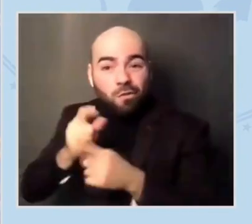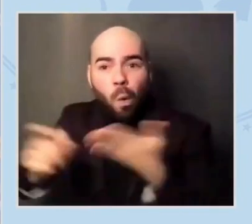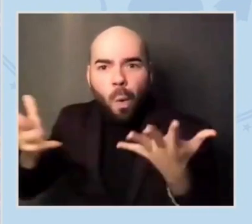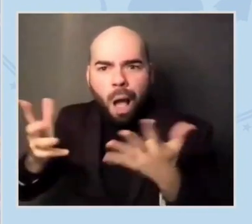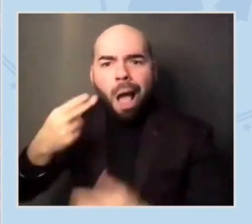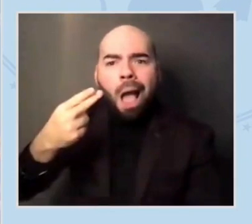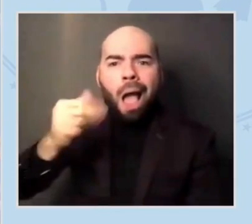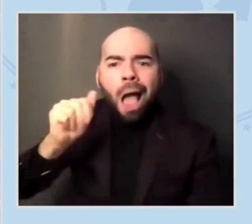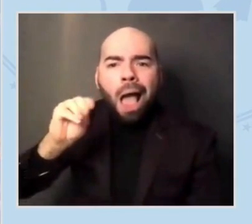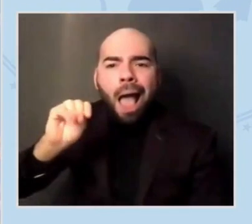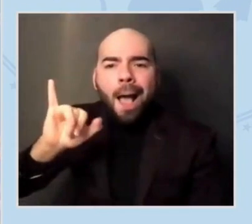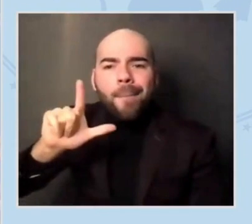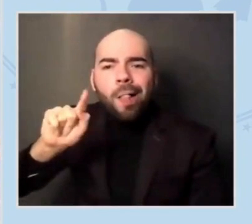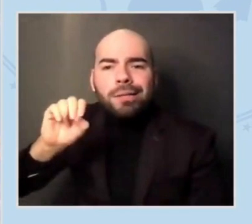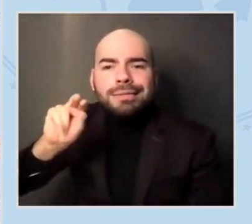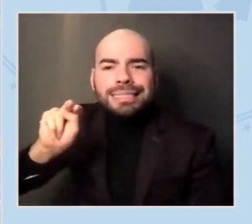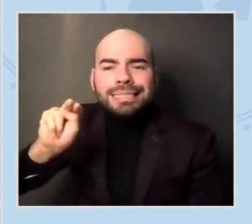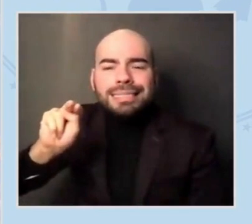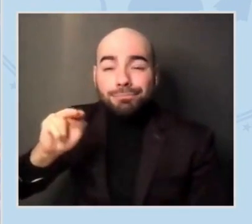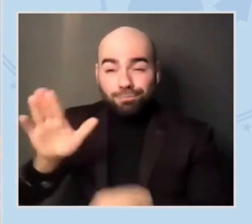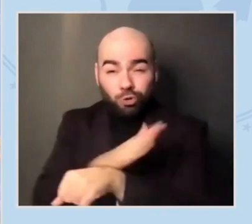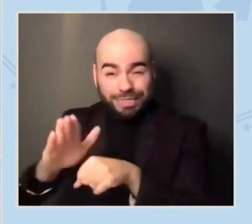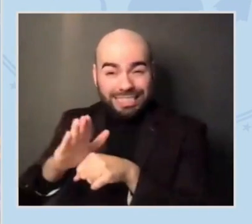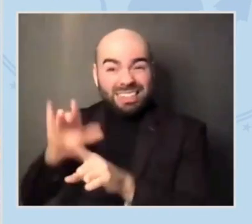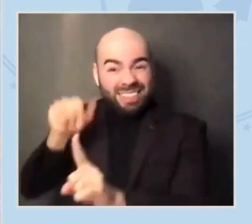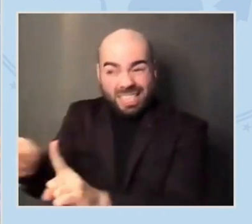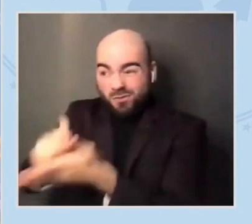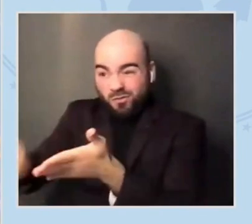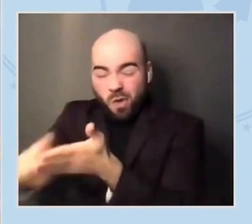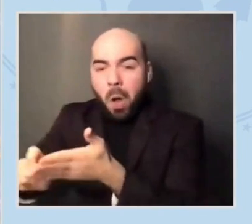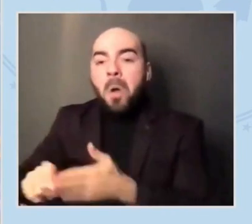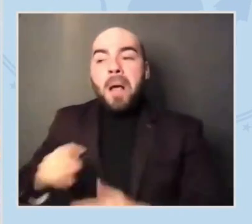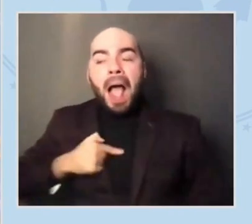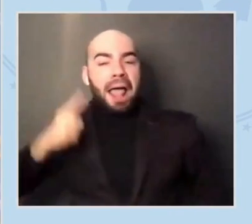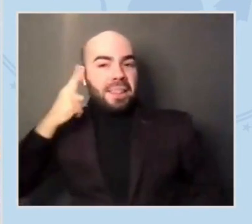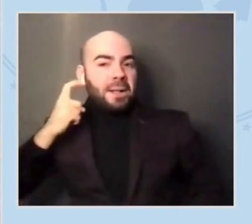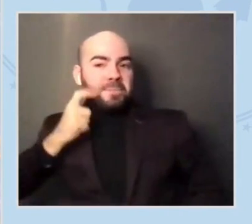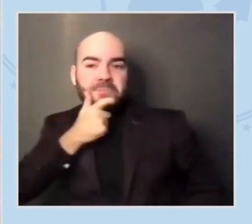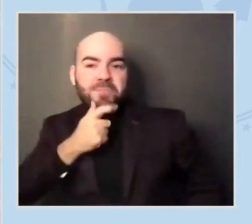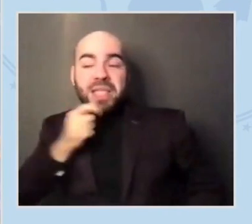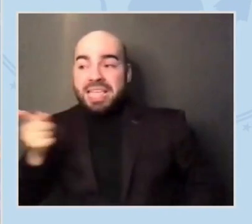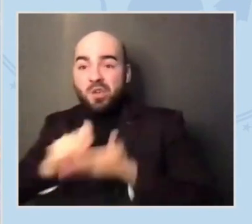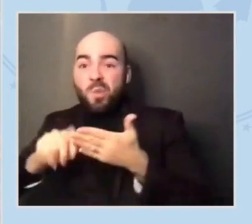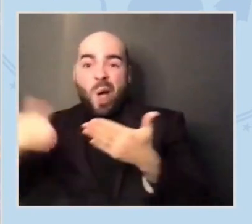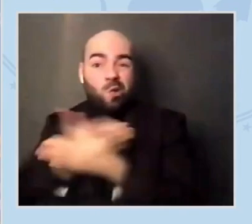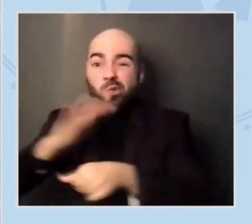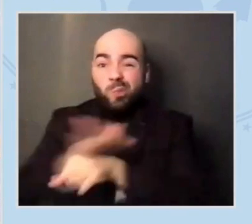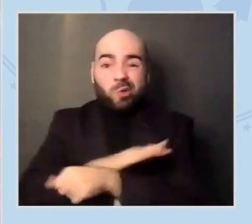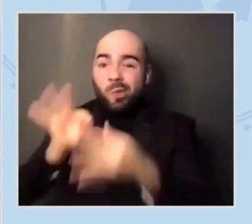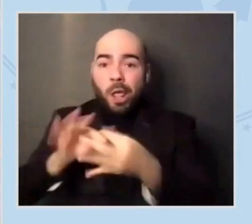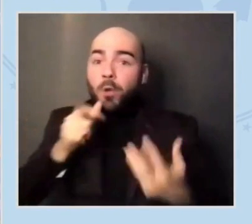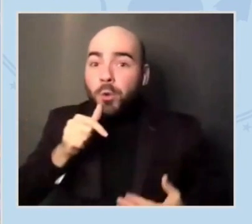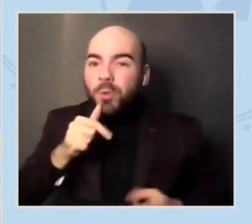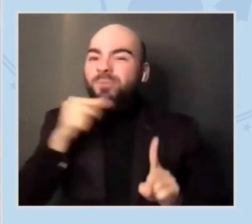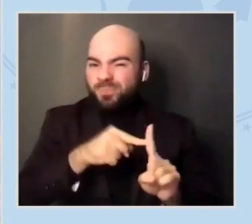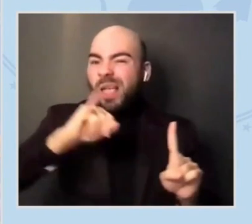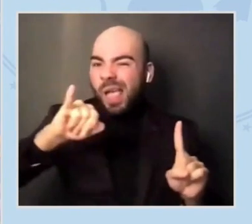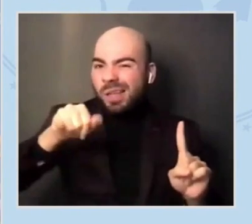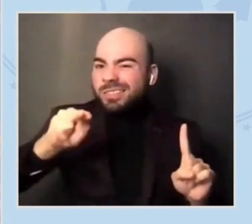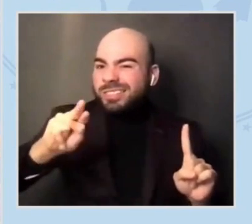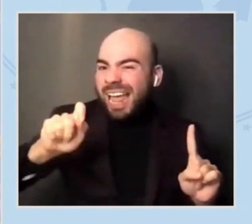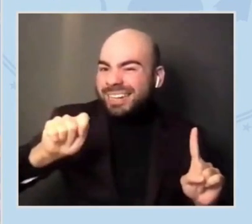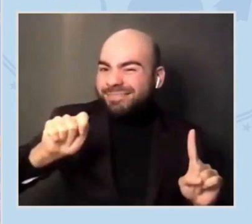So that's what I'm working on right now, Janet. For Director of Office of Management and the Budget, I nominate Neera